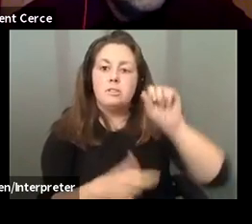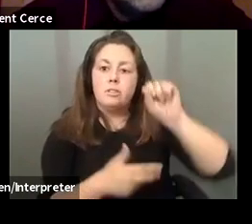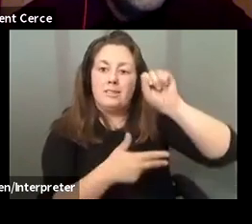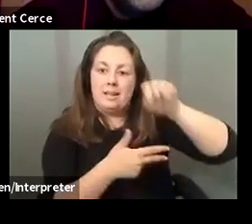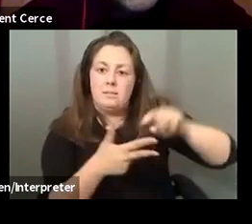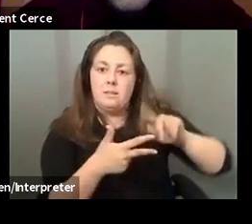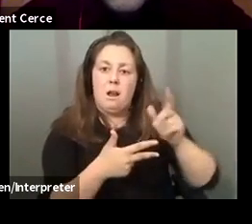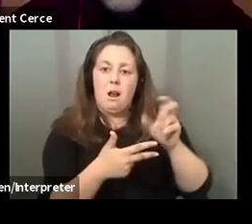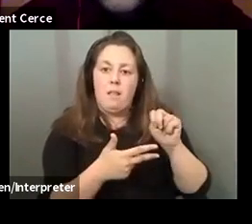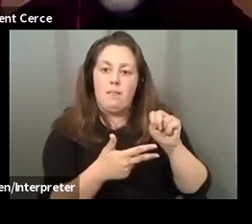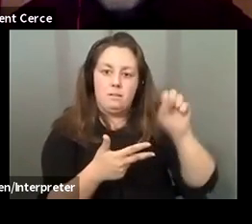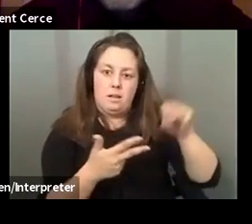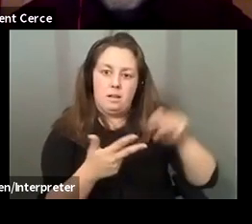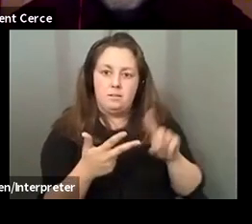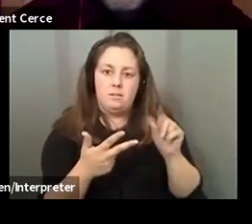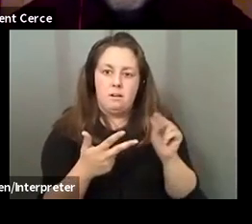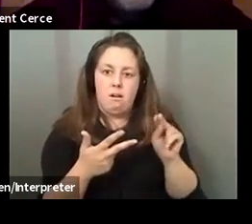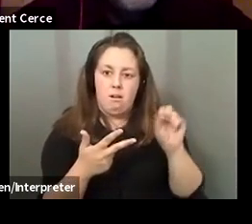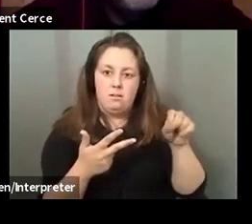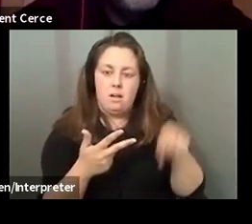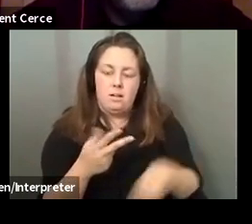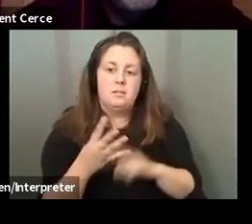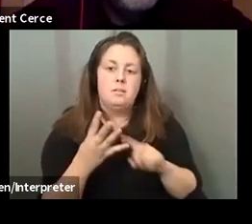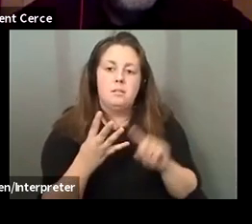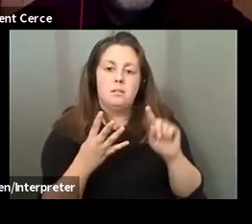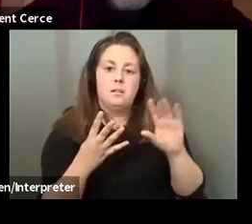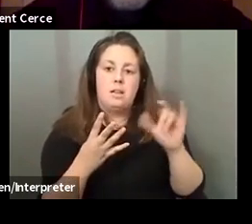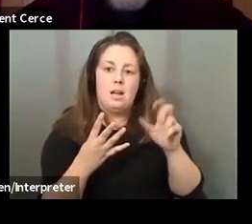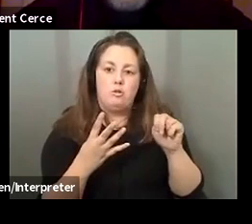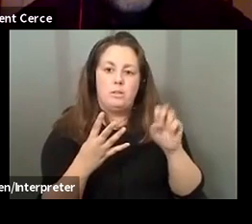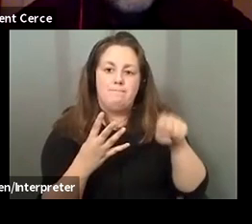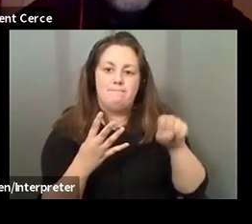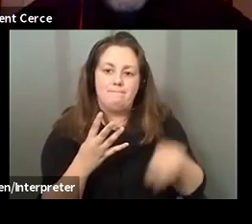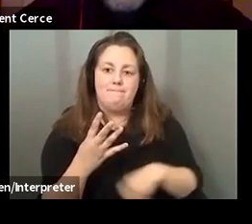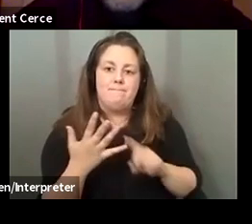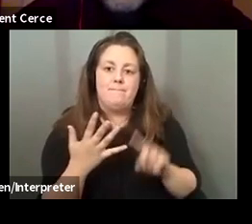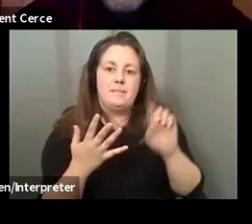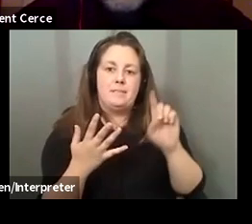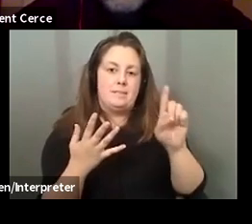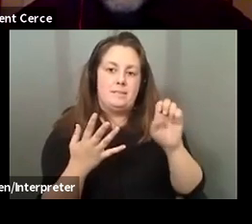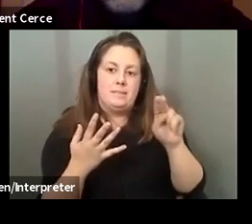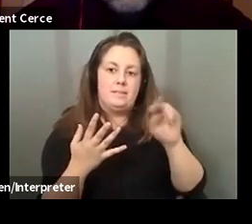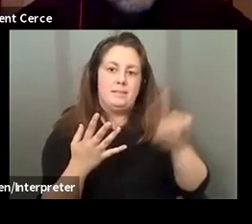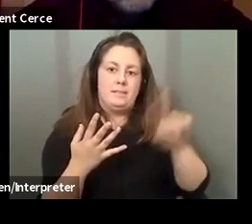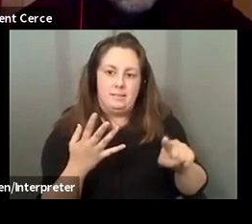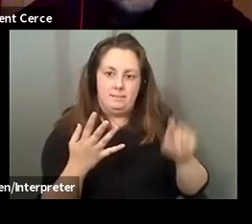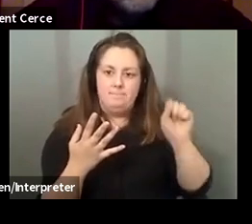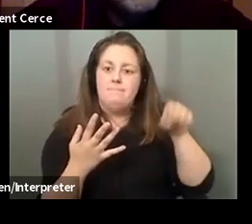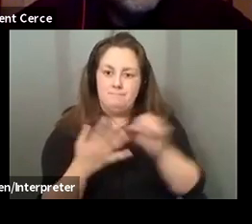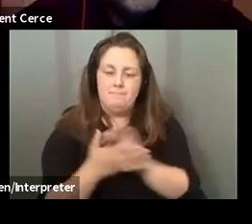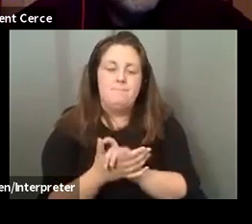Stern? Yes. Dan Sheedy? Yes. Carolyn Gallagher? Yes. And Dinesh Savas is a yes as well.